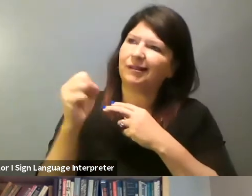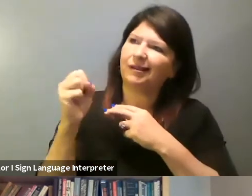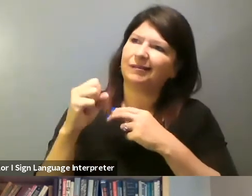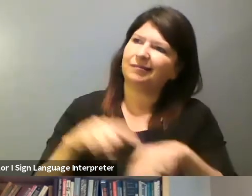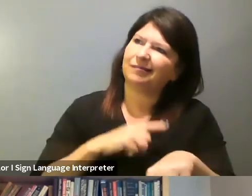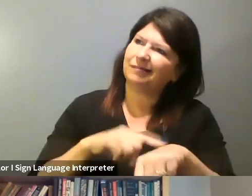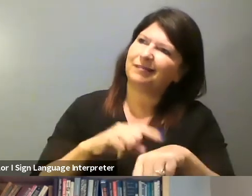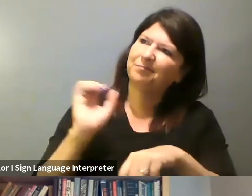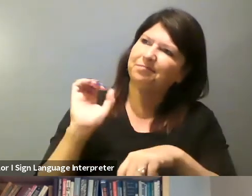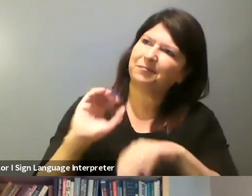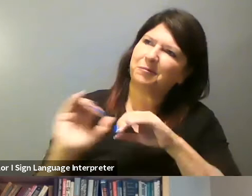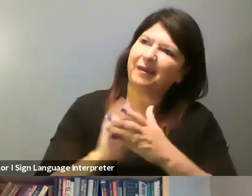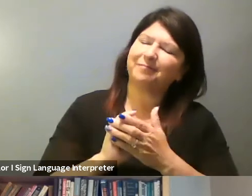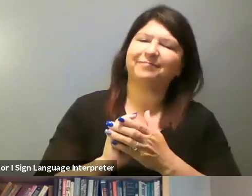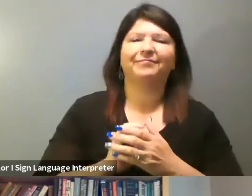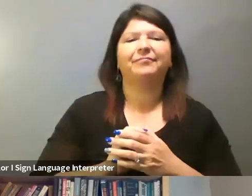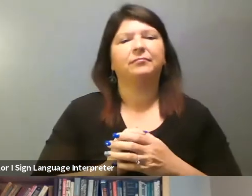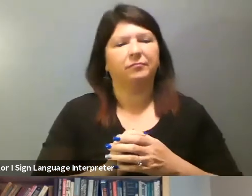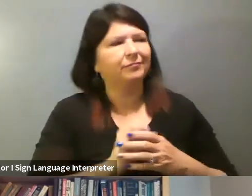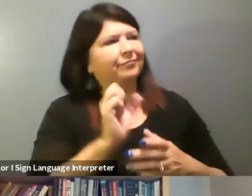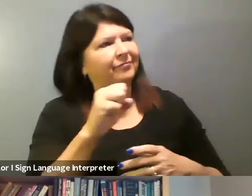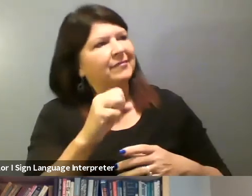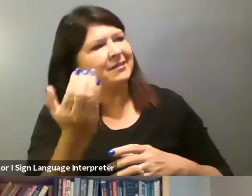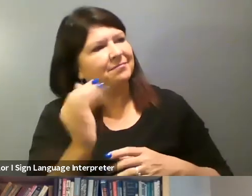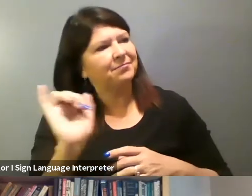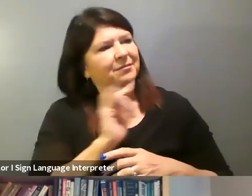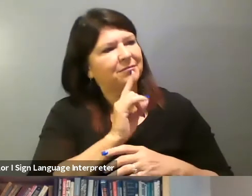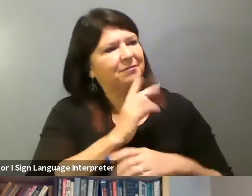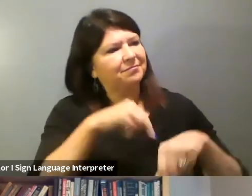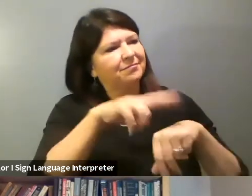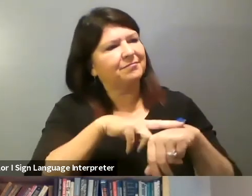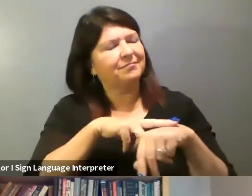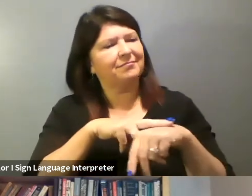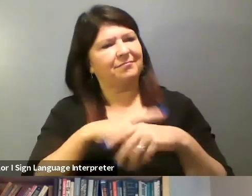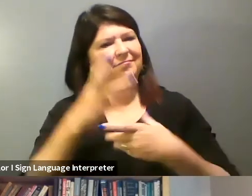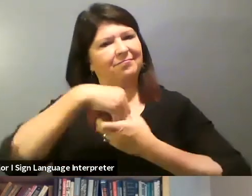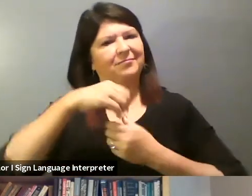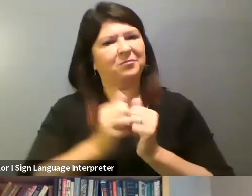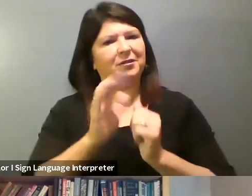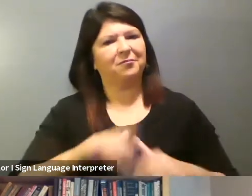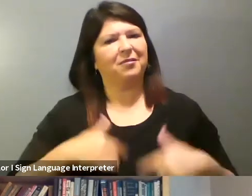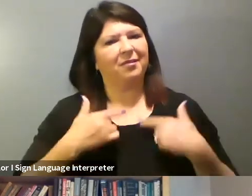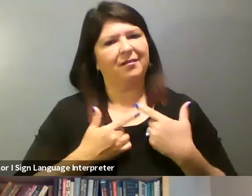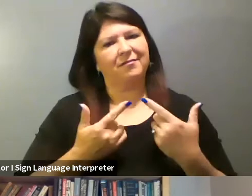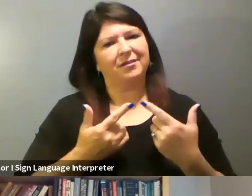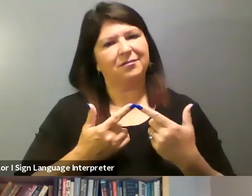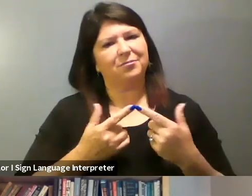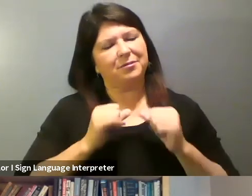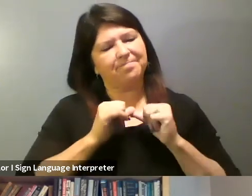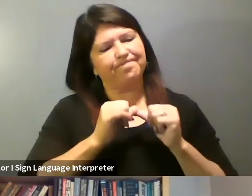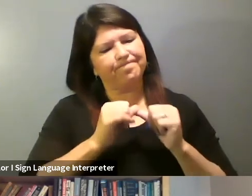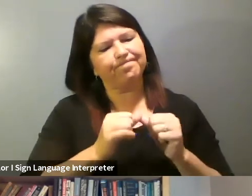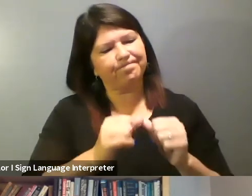yeah, exactly. It seems like it was a natural part of your life in which you were, you know, constantly working on it and in between